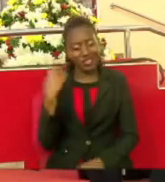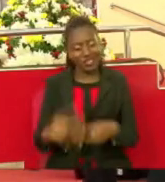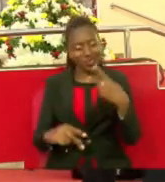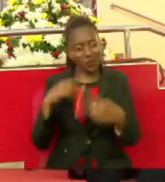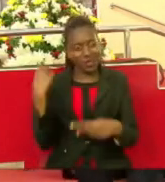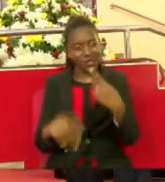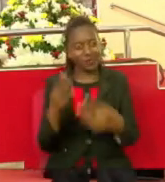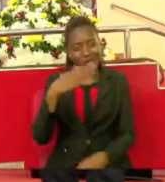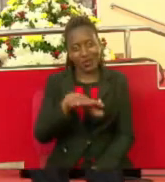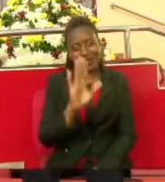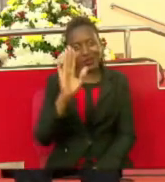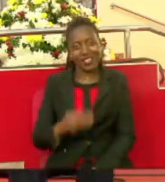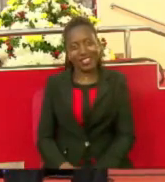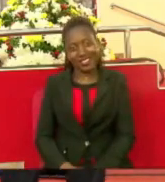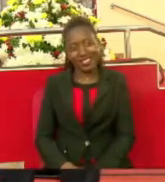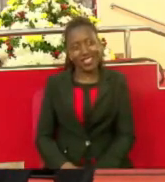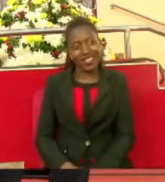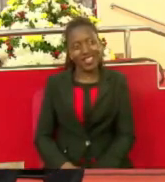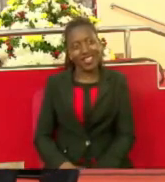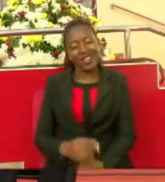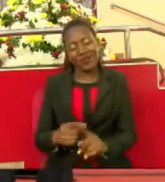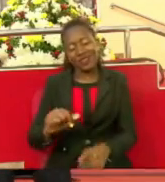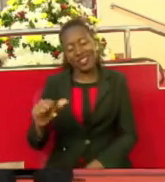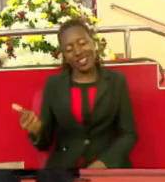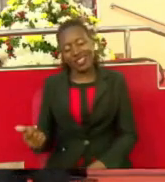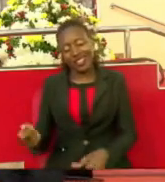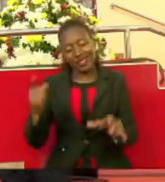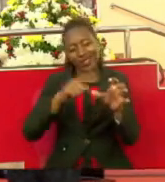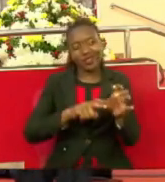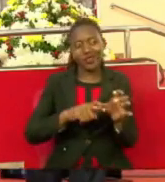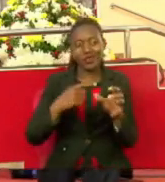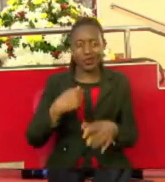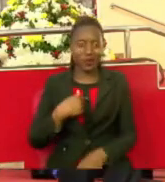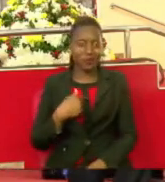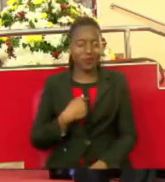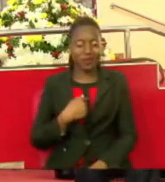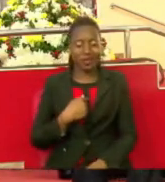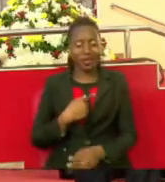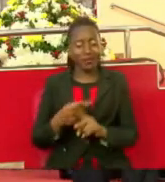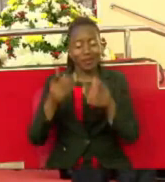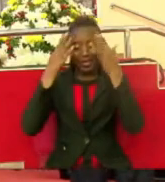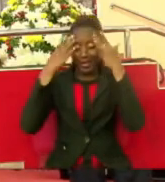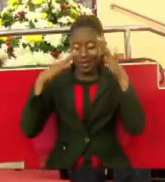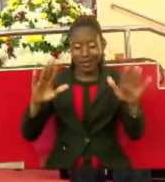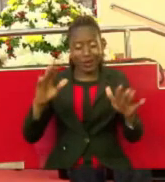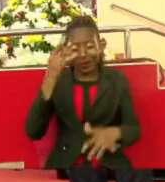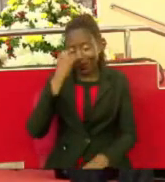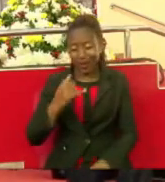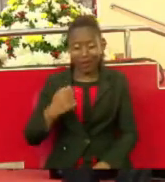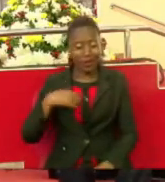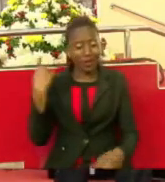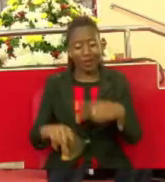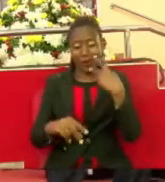And they would also decide to join in. And they have no idea why I'm being beaten. The consequence of that is that I became a